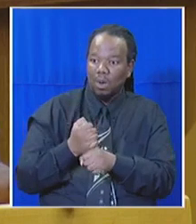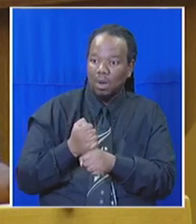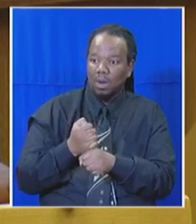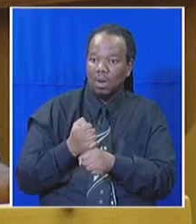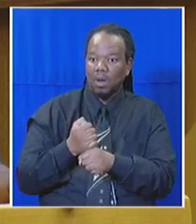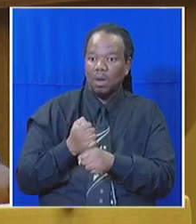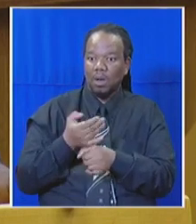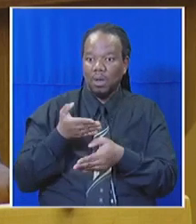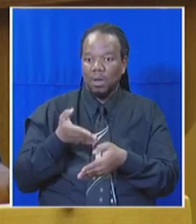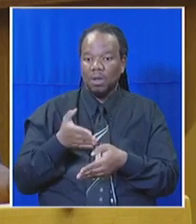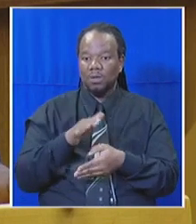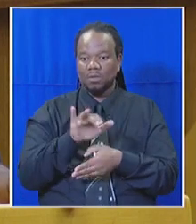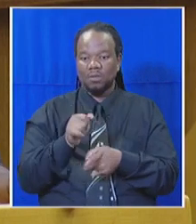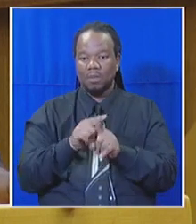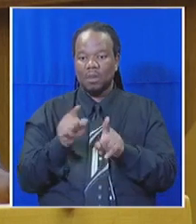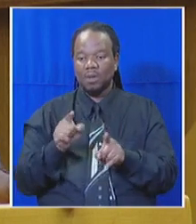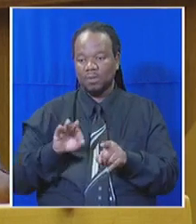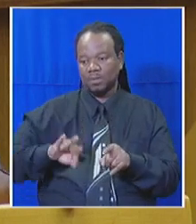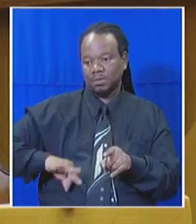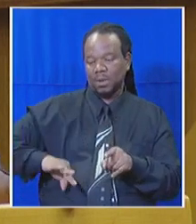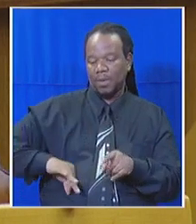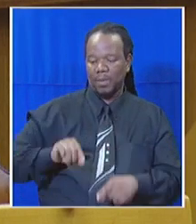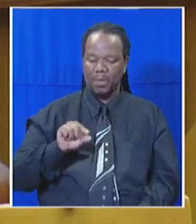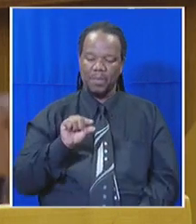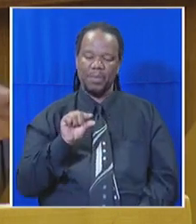not getting a living wage, and that's a major